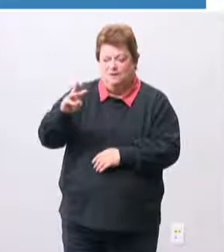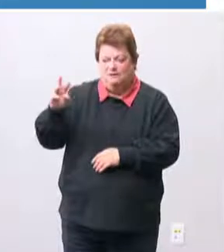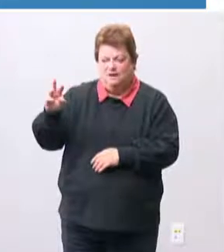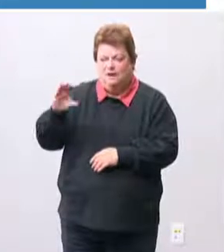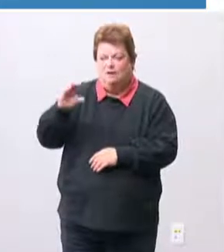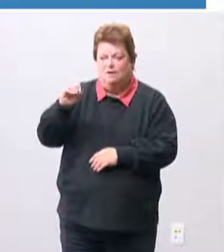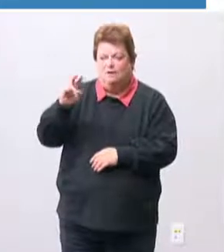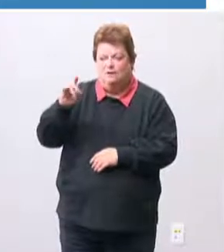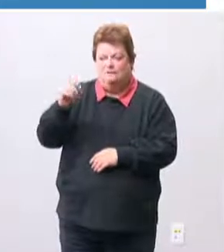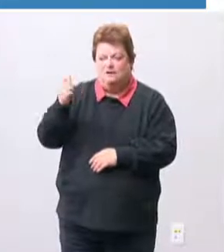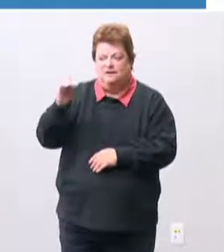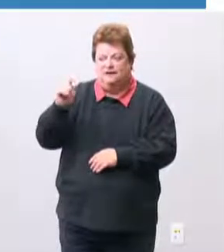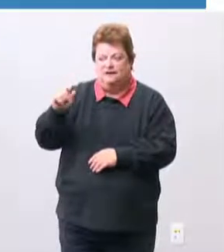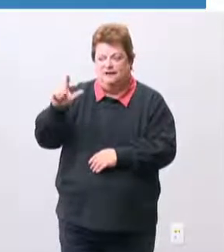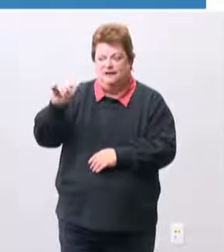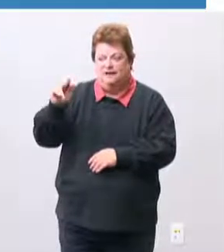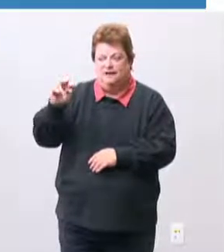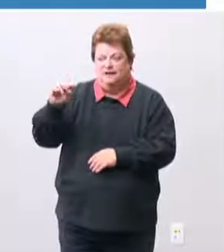at